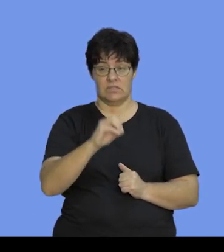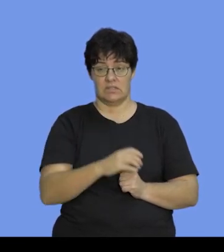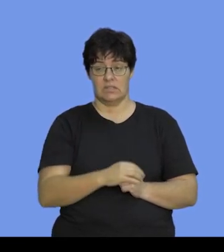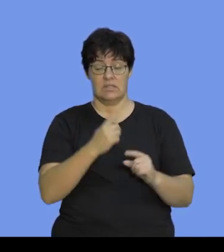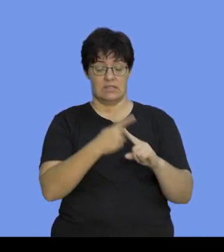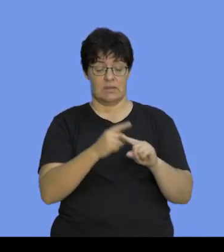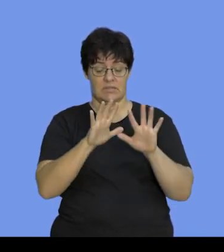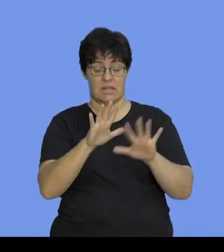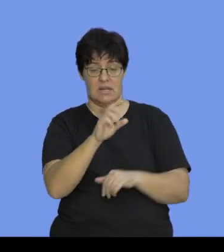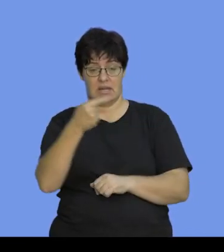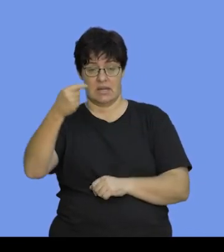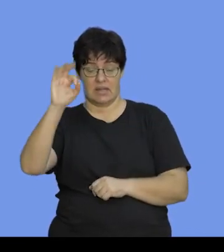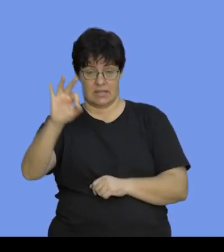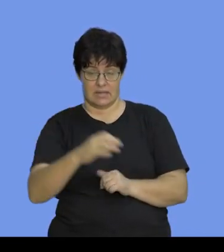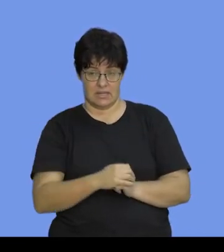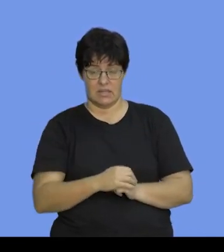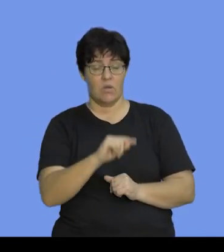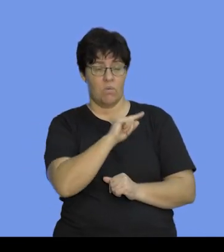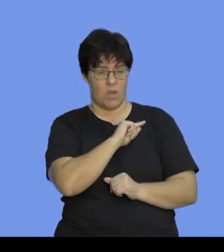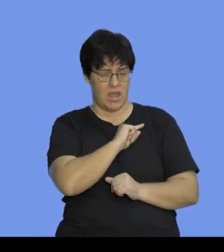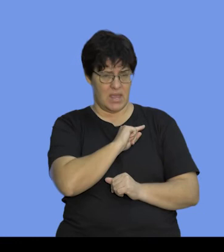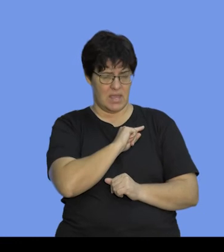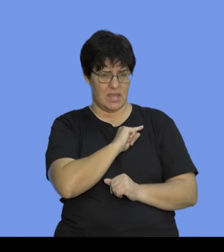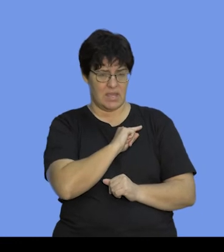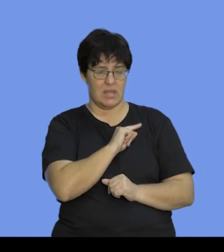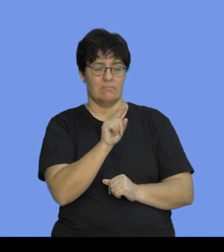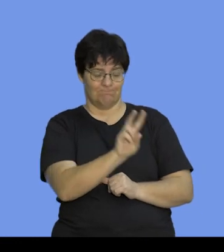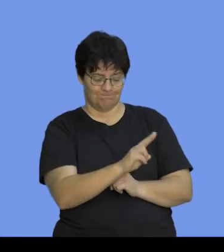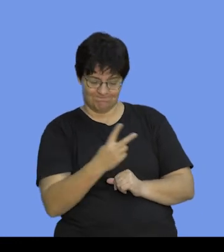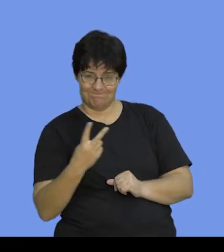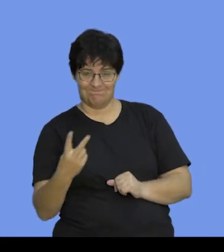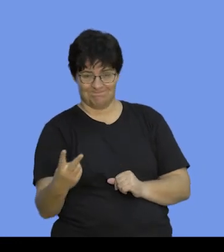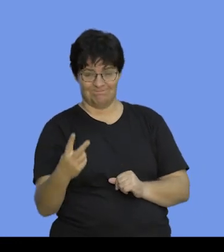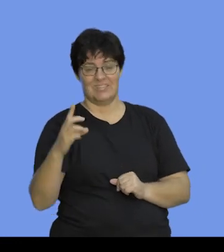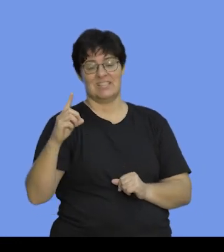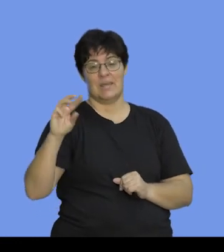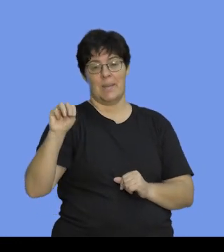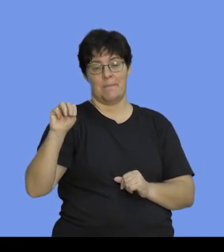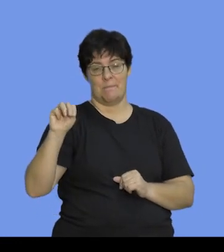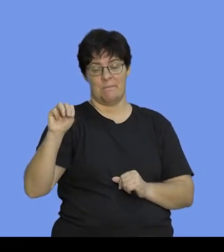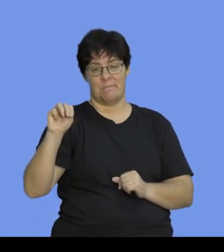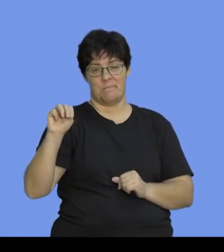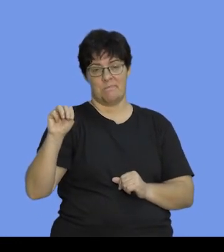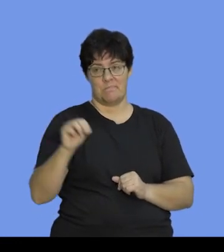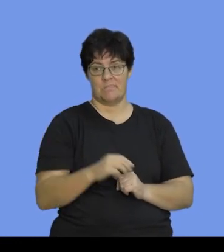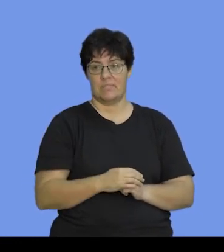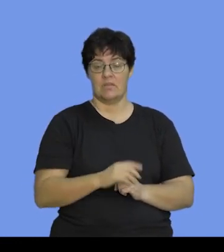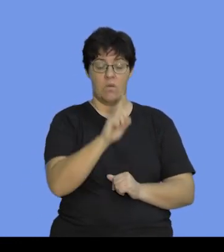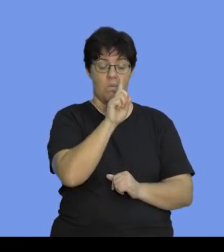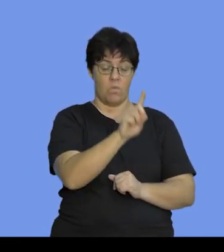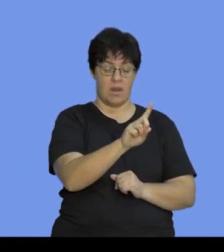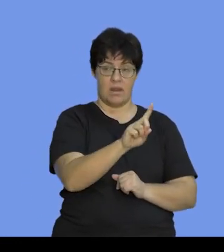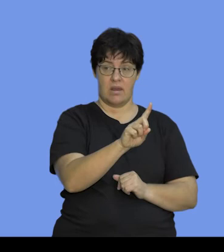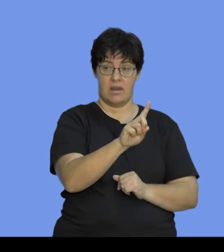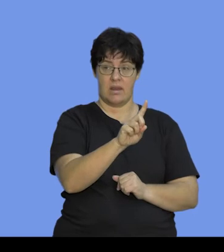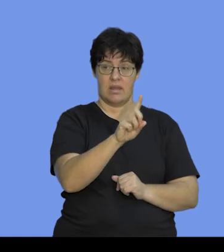times 10 exponent negative 3. Why 10 negative exponent 3? Because we know that 1 cubic